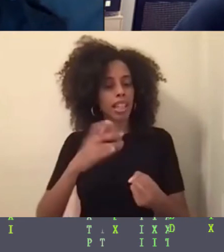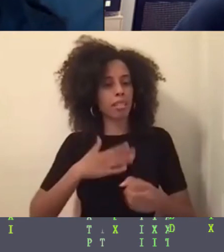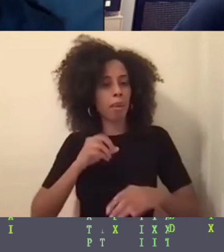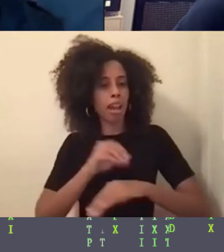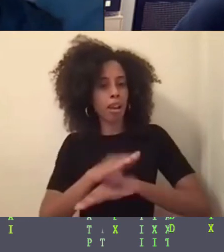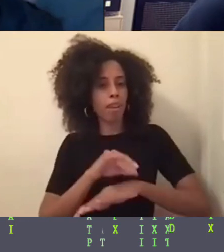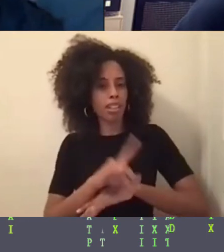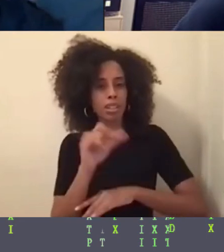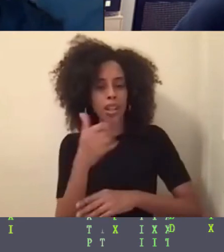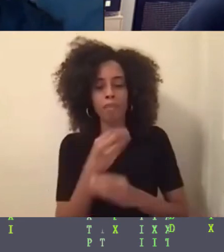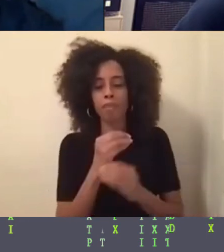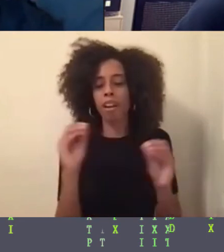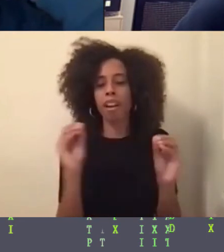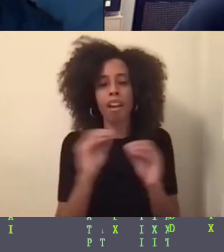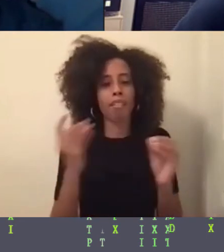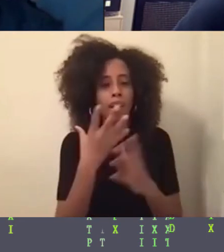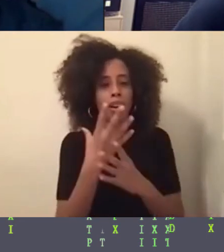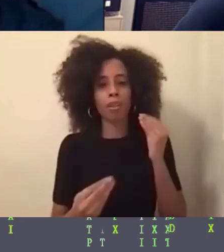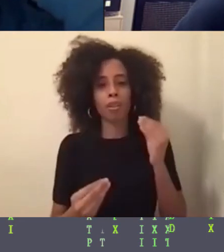is your life. Nobody else can live it.